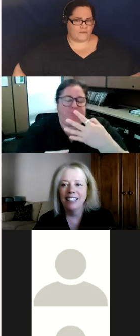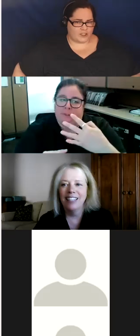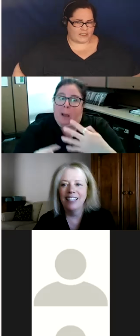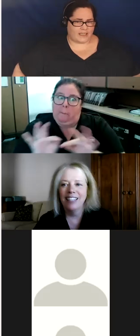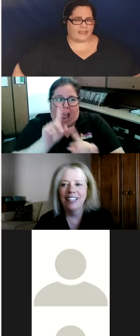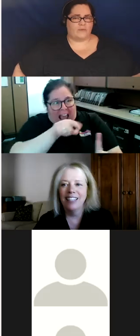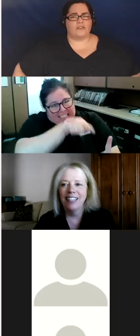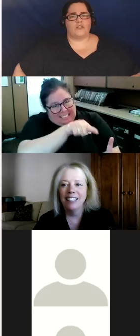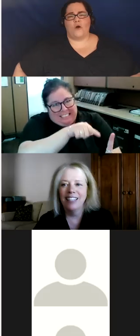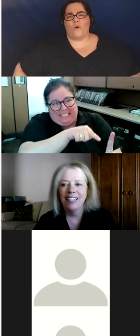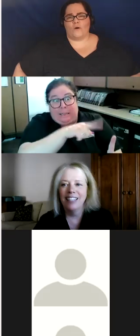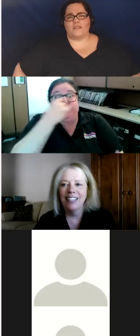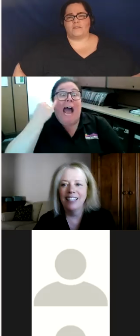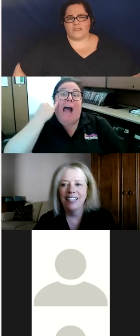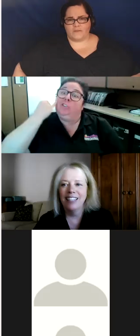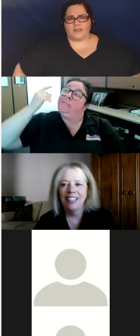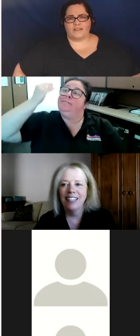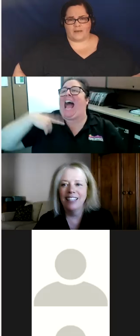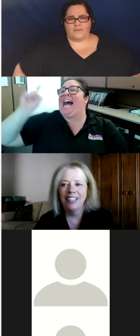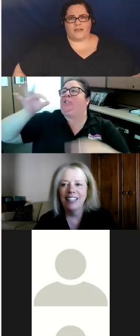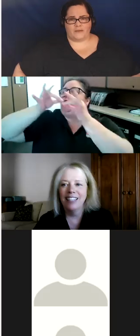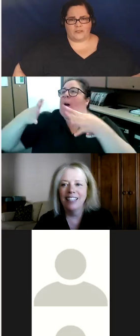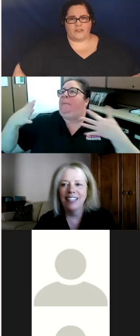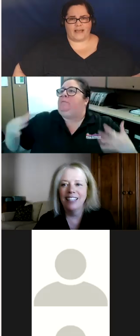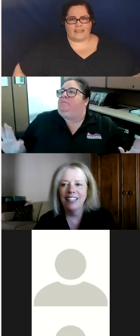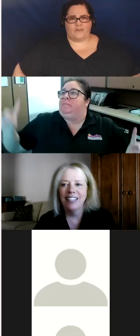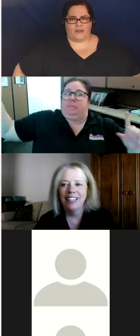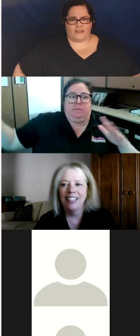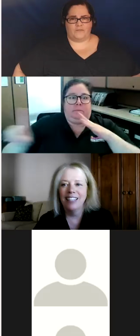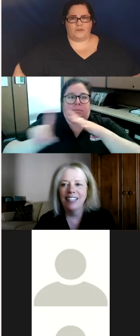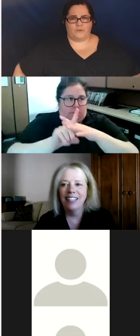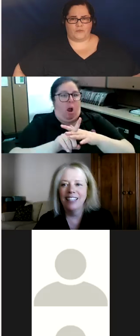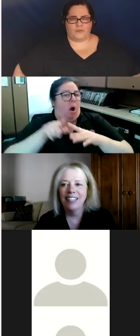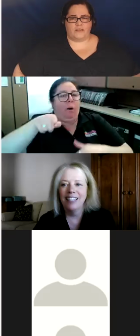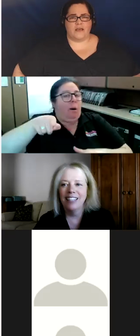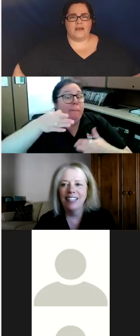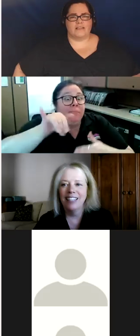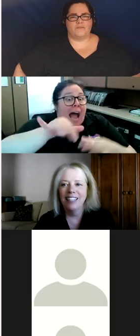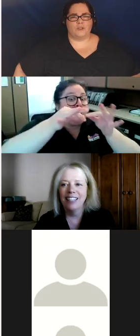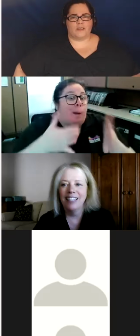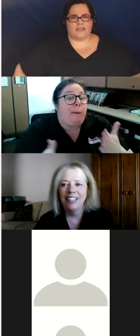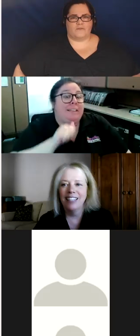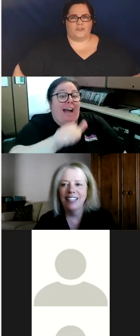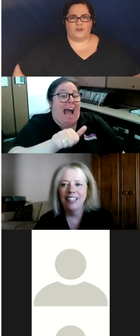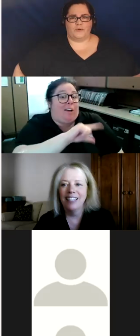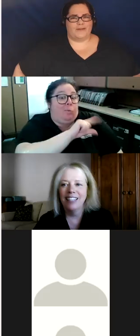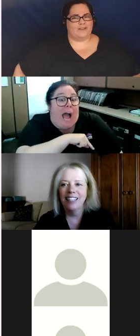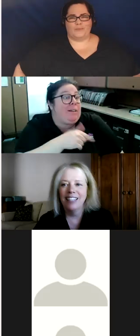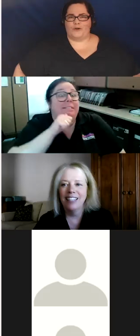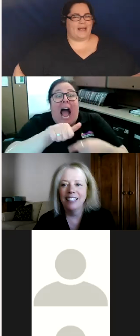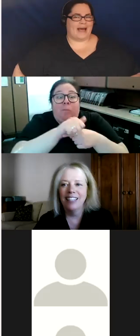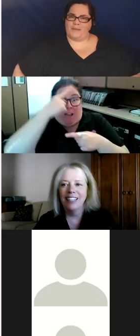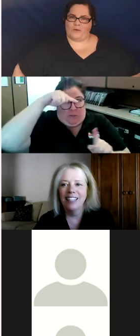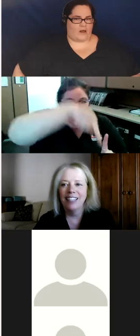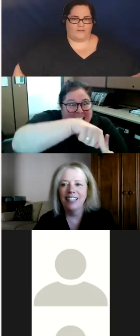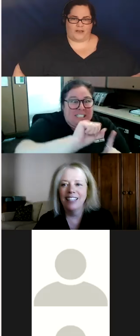close vision sign language, or the specific type of language that deafblind individual uses. Because if you just ask for an interpreter, that